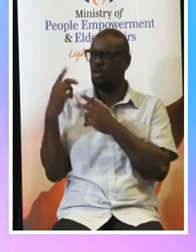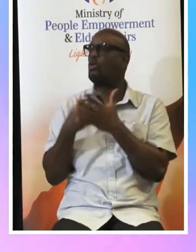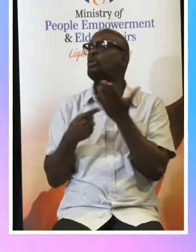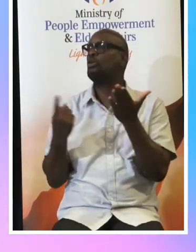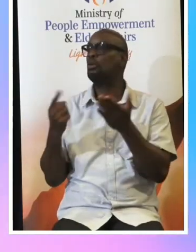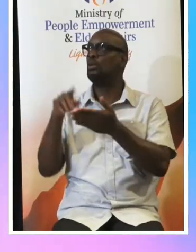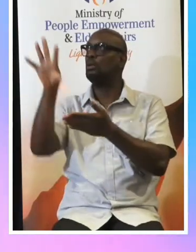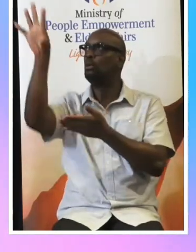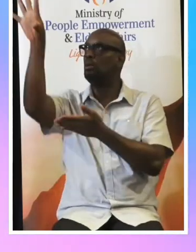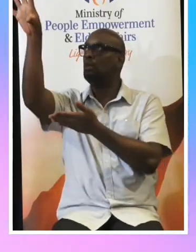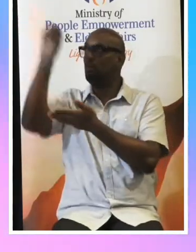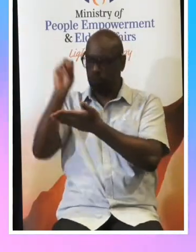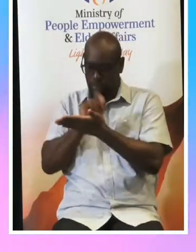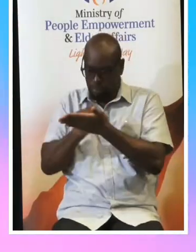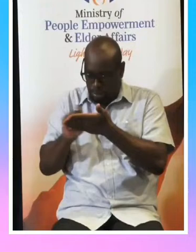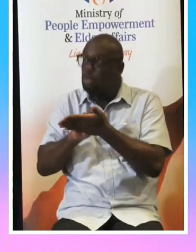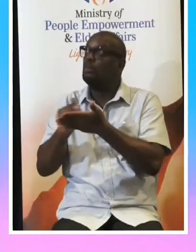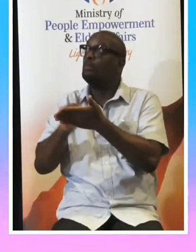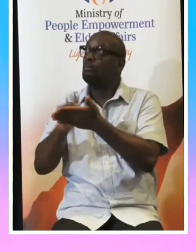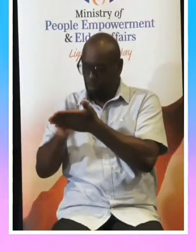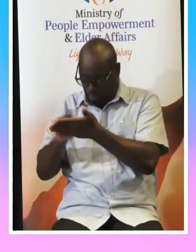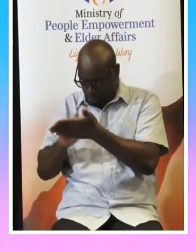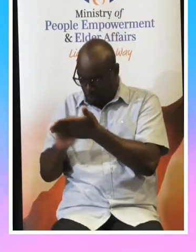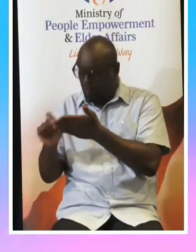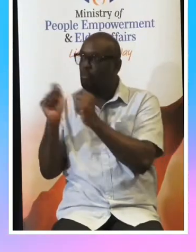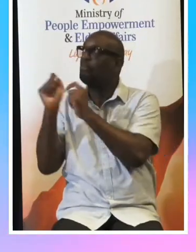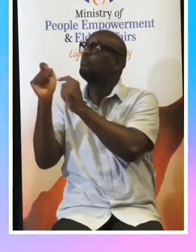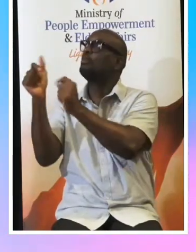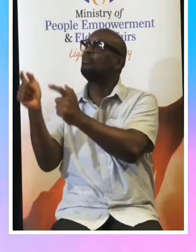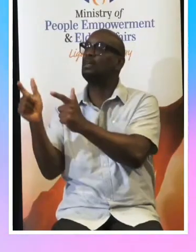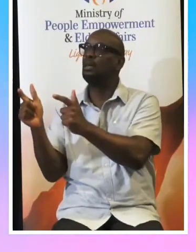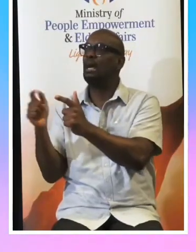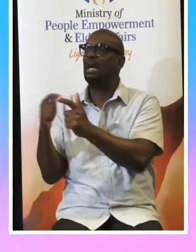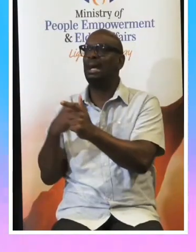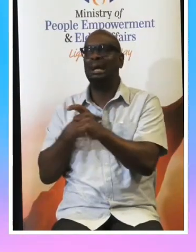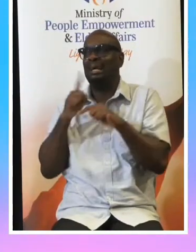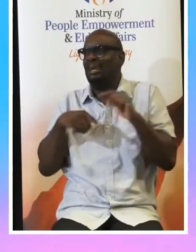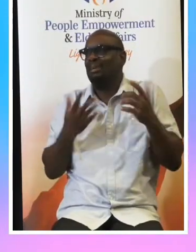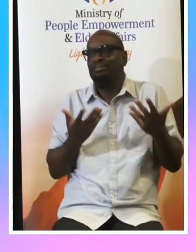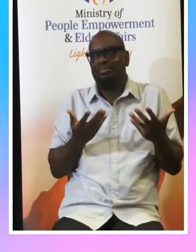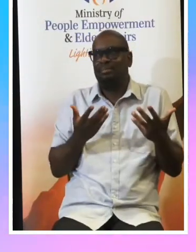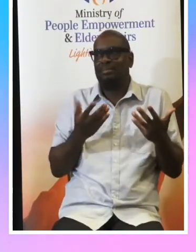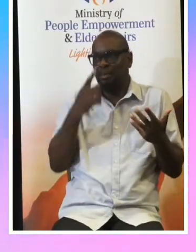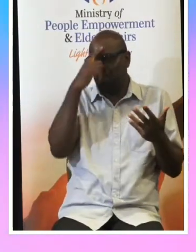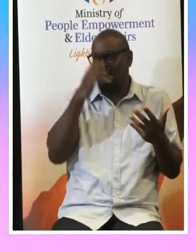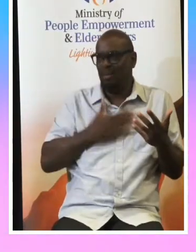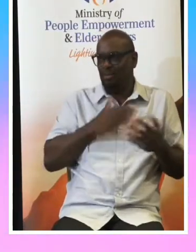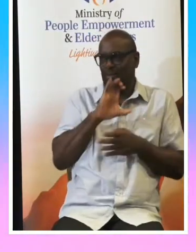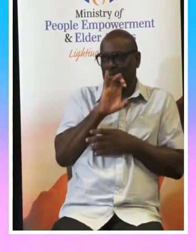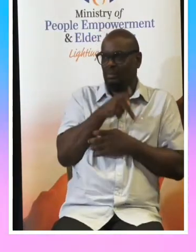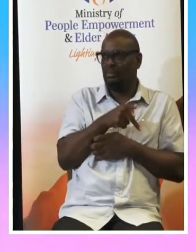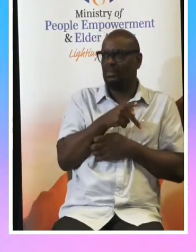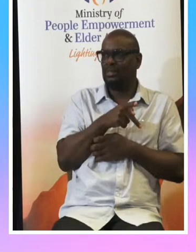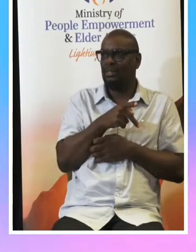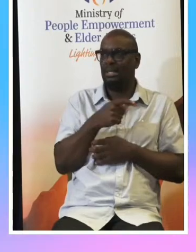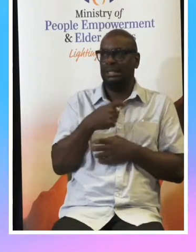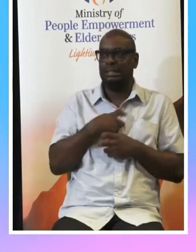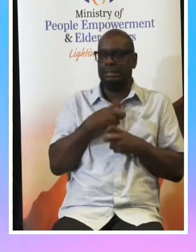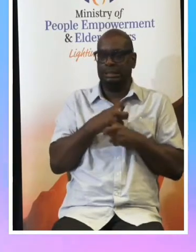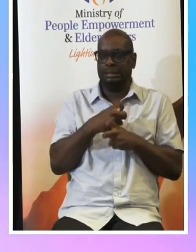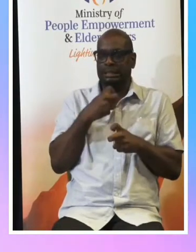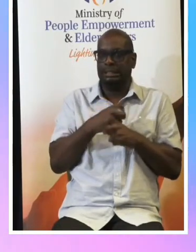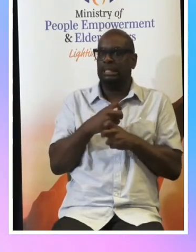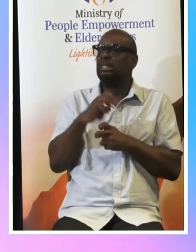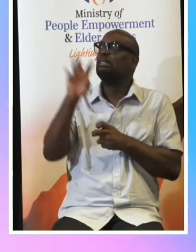possible. My ability to do that was compromised by my diagnosis, and thus I struggled to take notes and